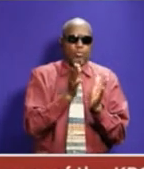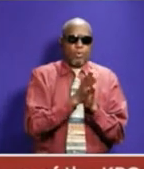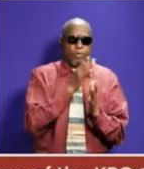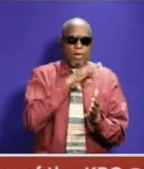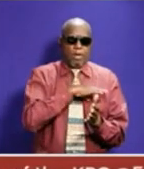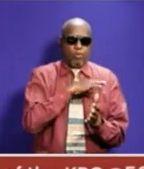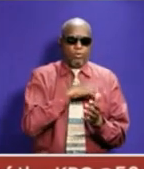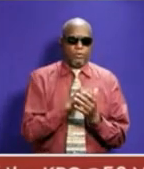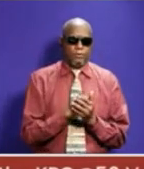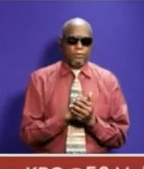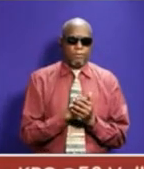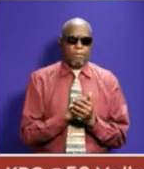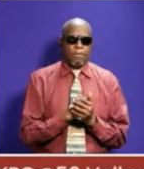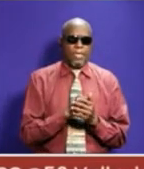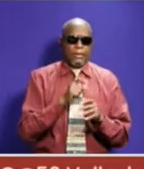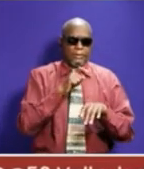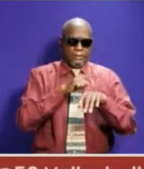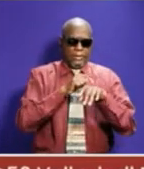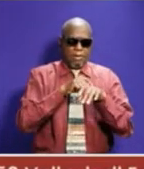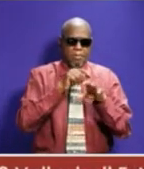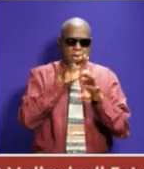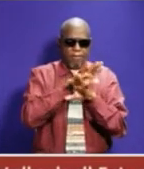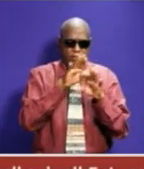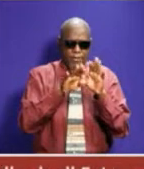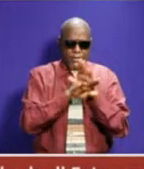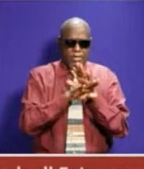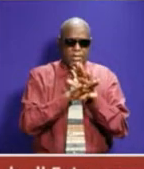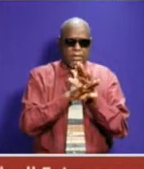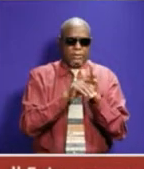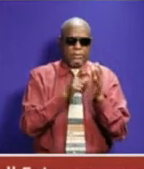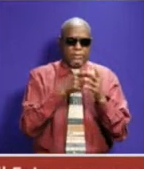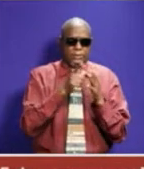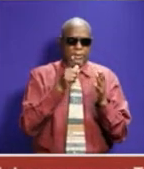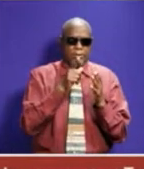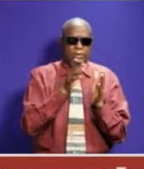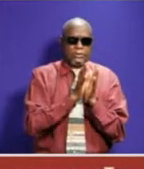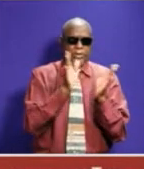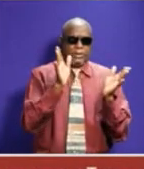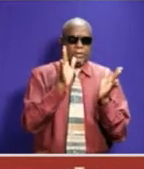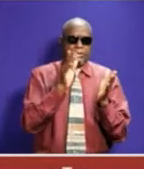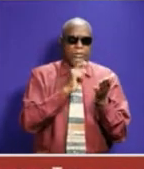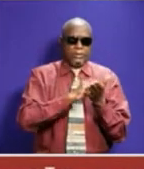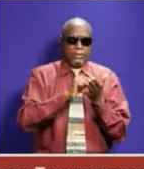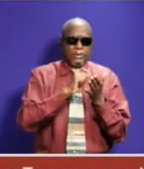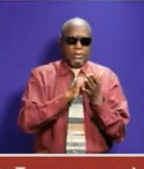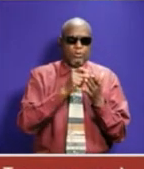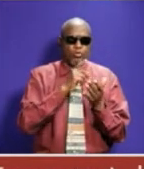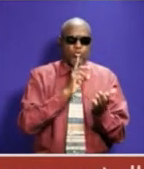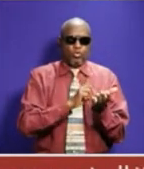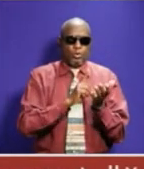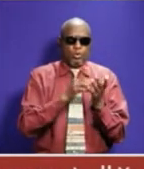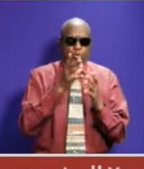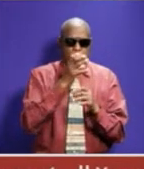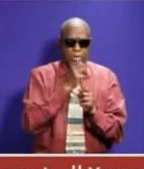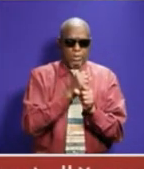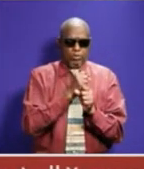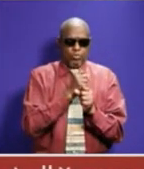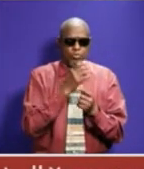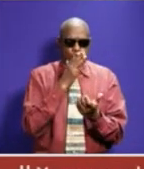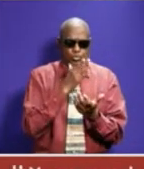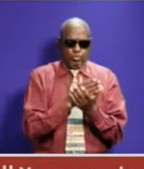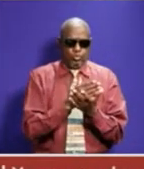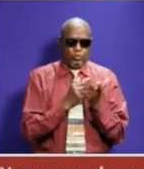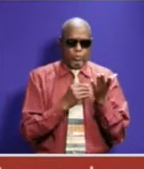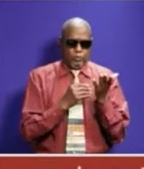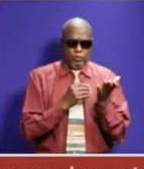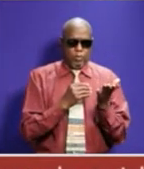started, the Secretary General of the doctors' organization was actually